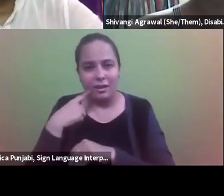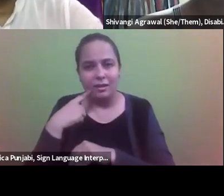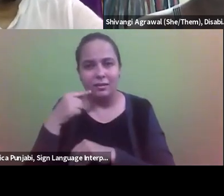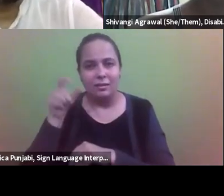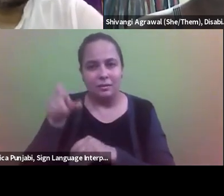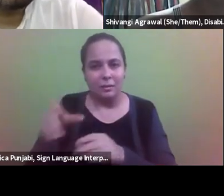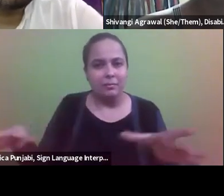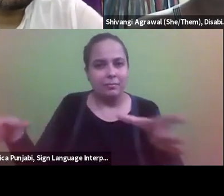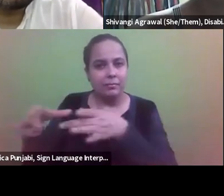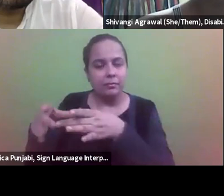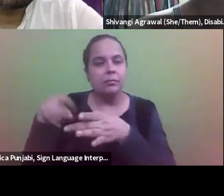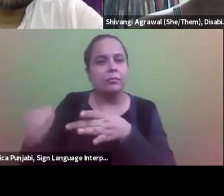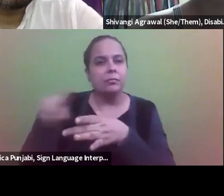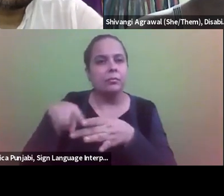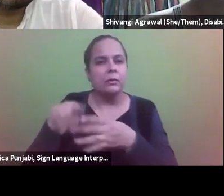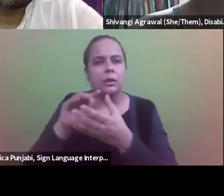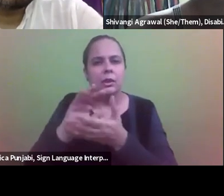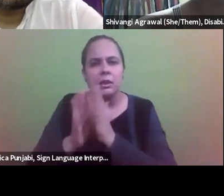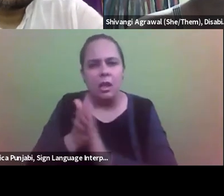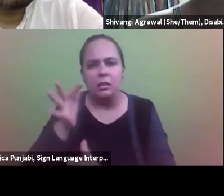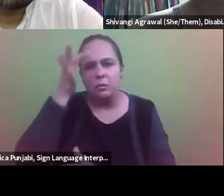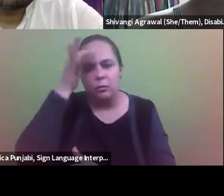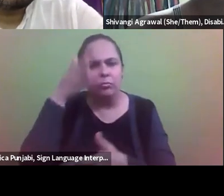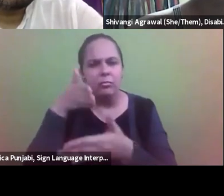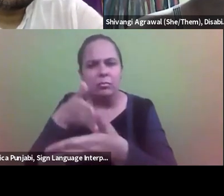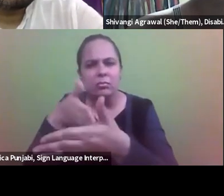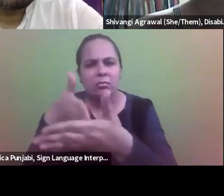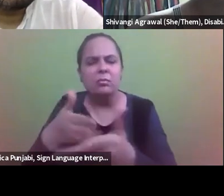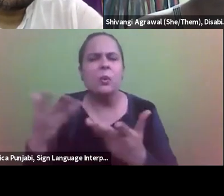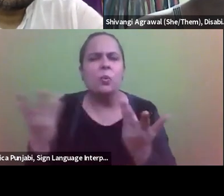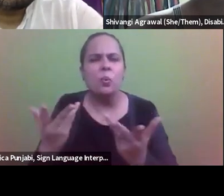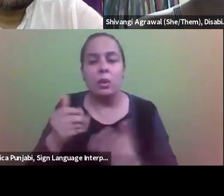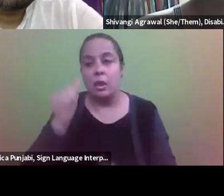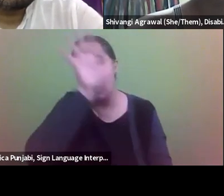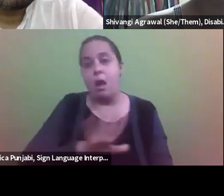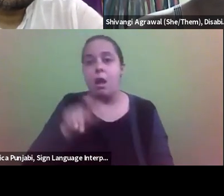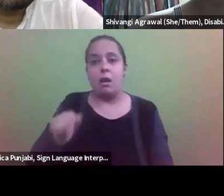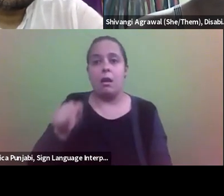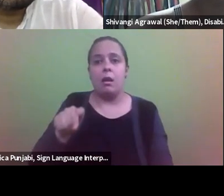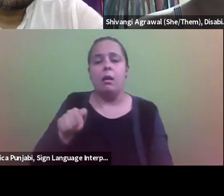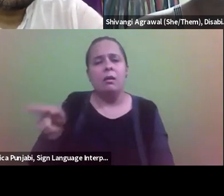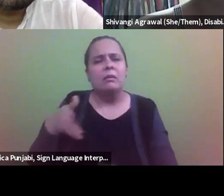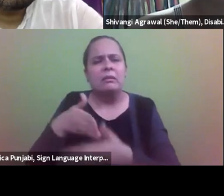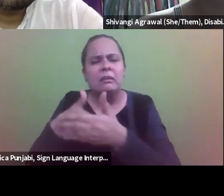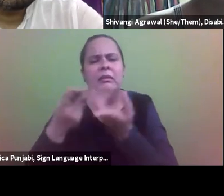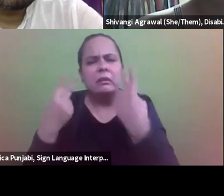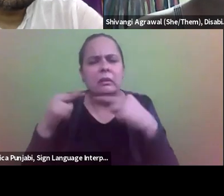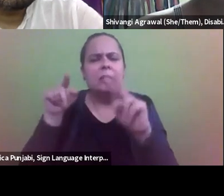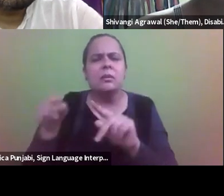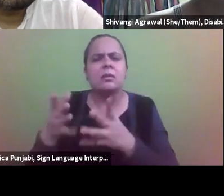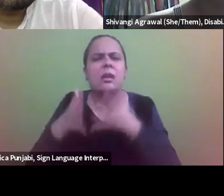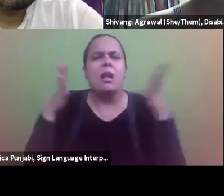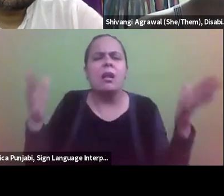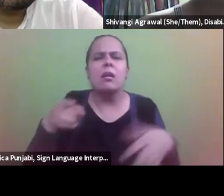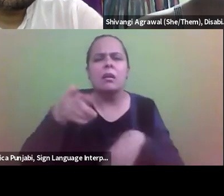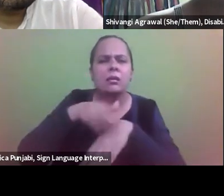And also Padmini had asked about, the difference between what you're experiencing when it comes